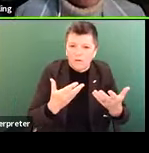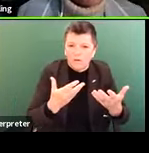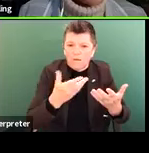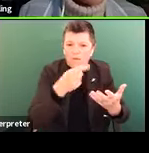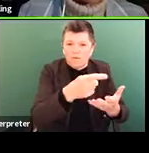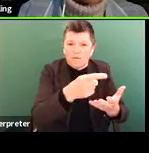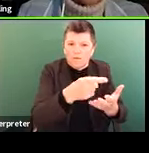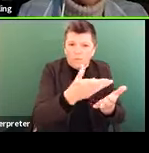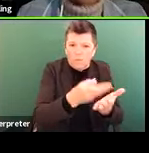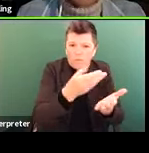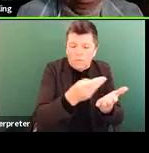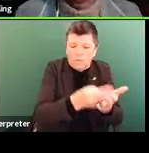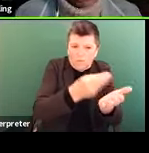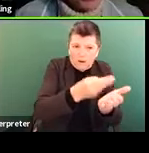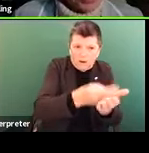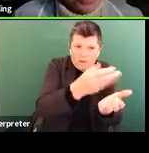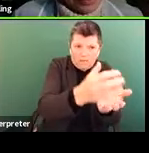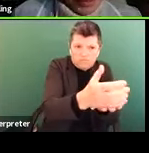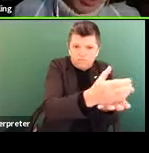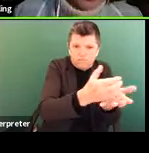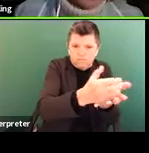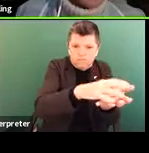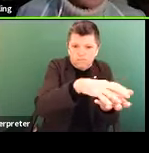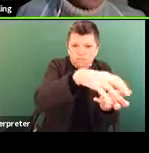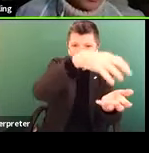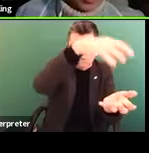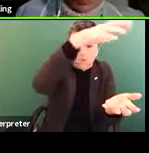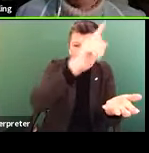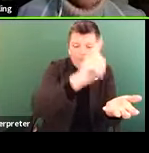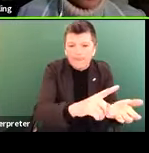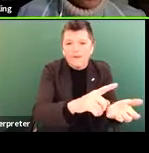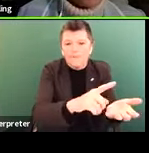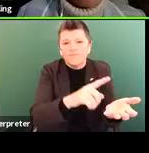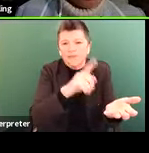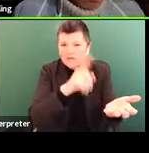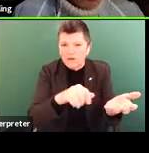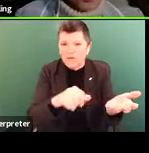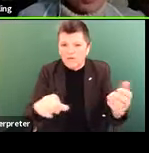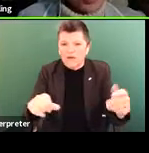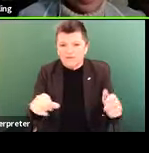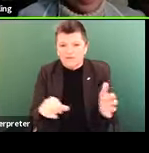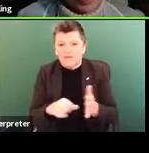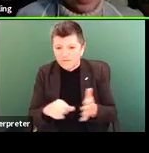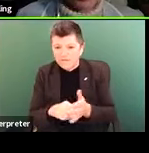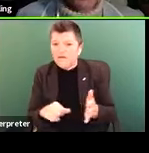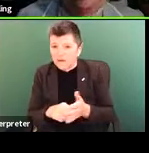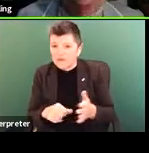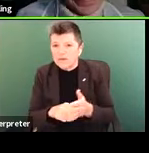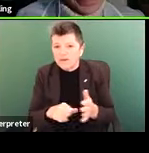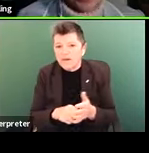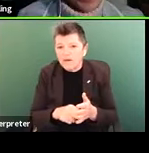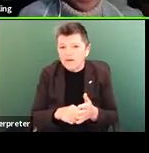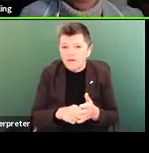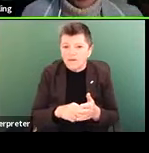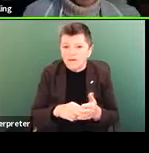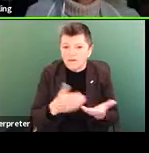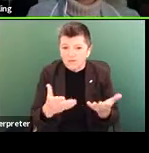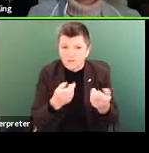accumulation, accumulation. That it's a difficulty to do